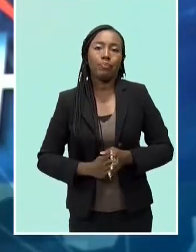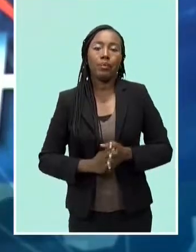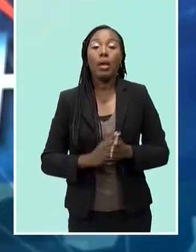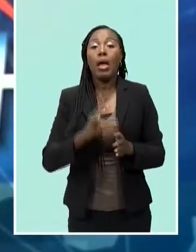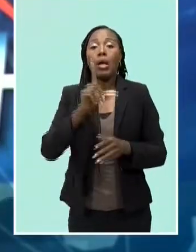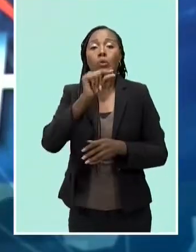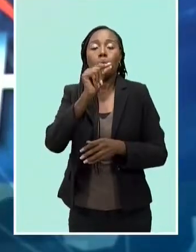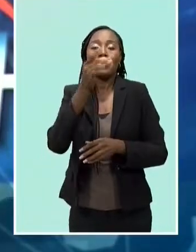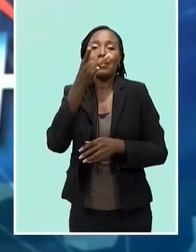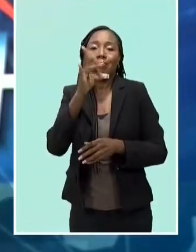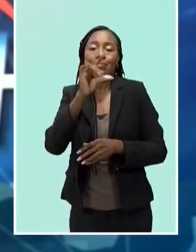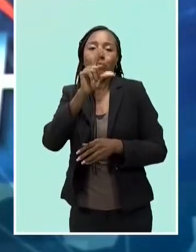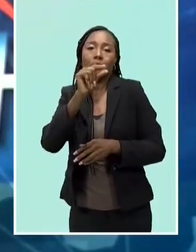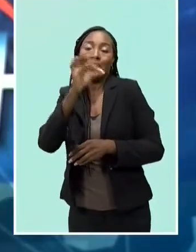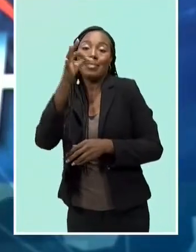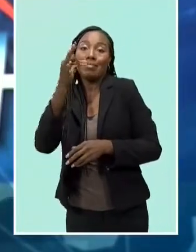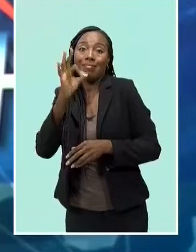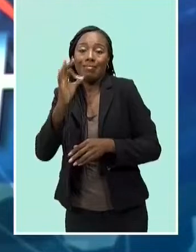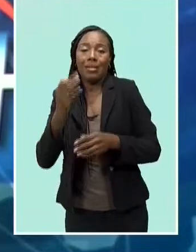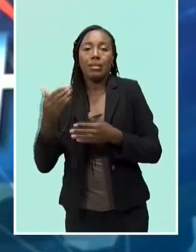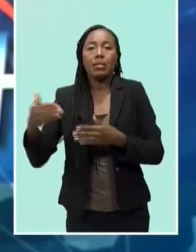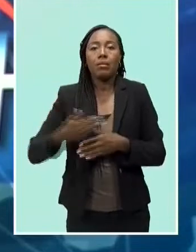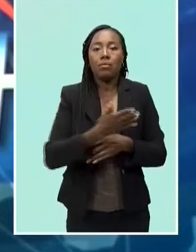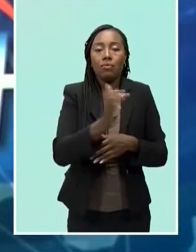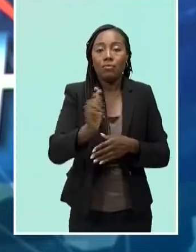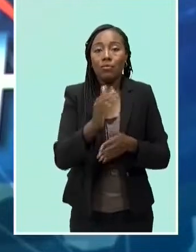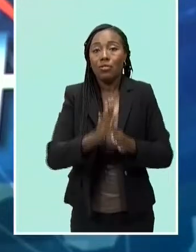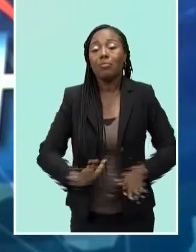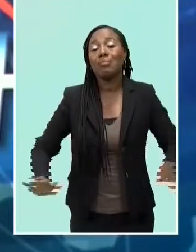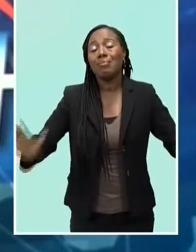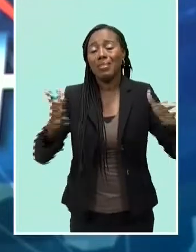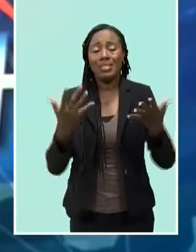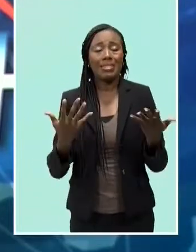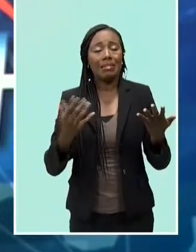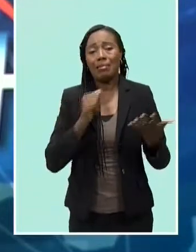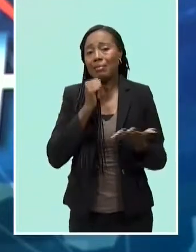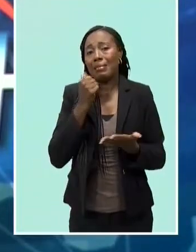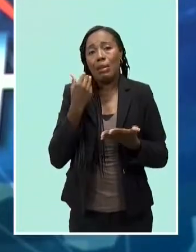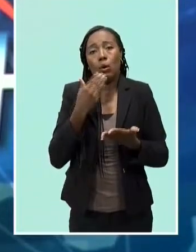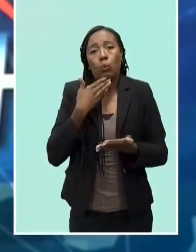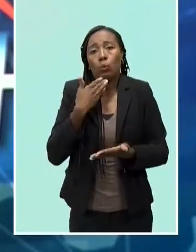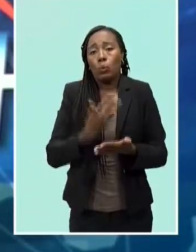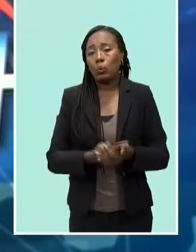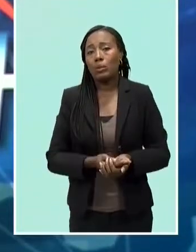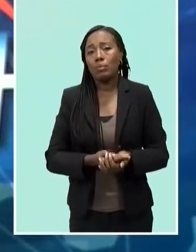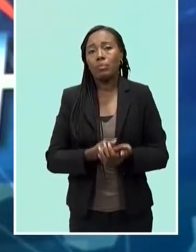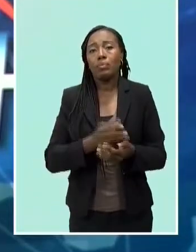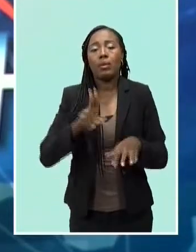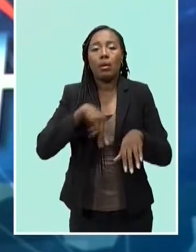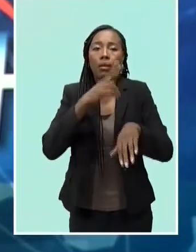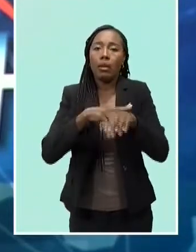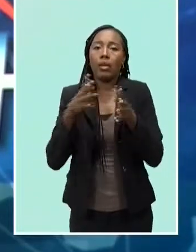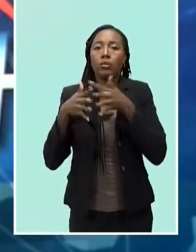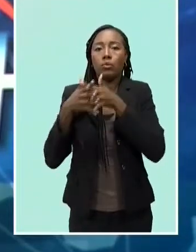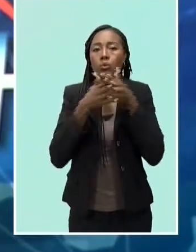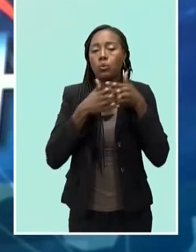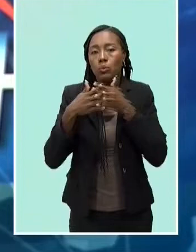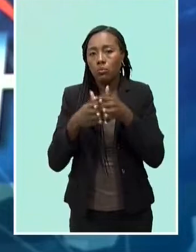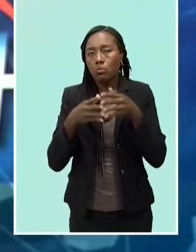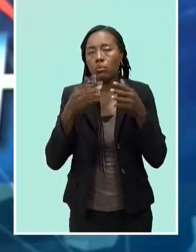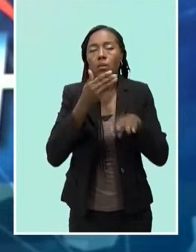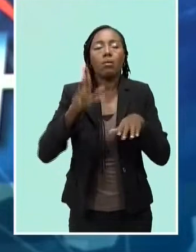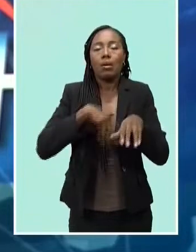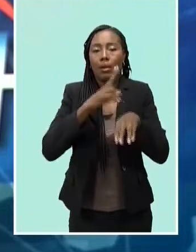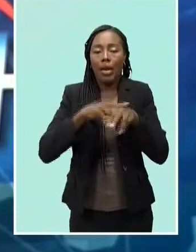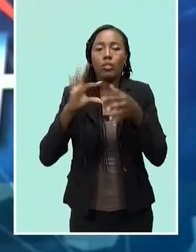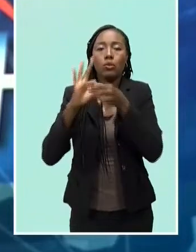fishing season has not been very lucrative for local fisherfolk. President of the Barbados National Union of Fisherfolk Organizations, or Barnufo,